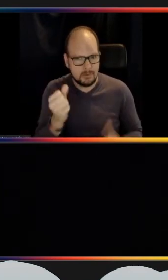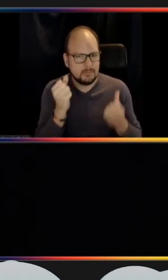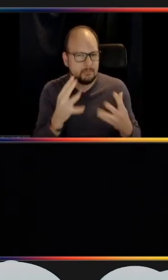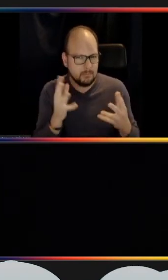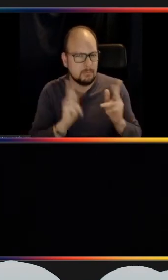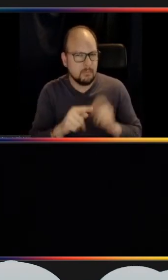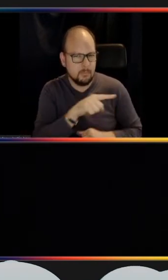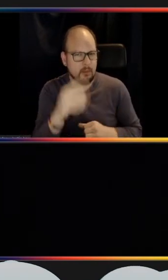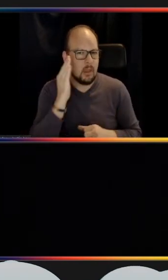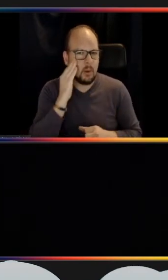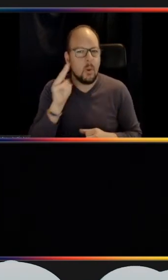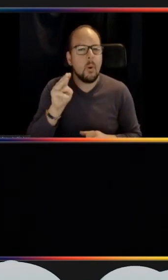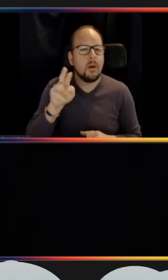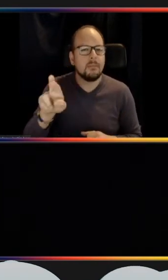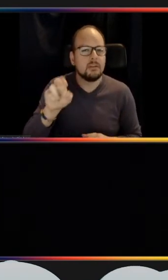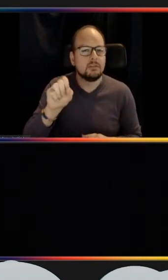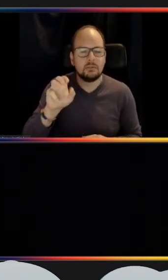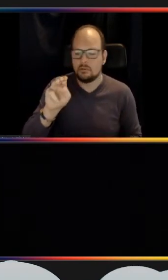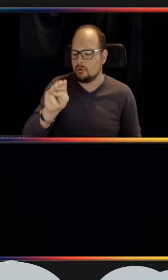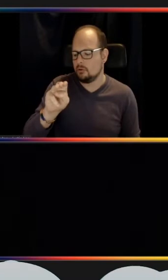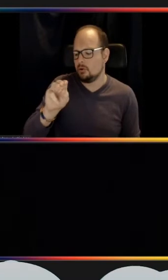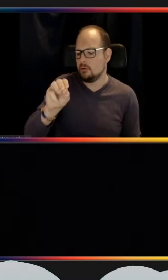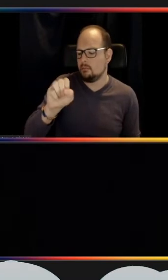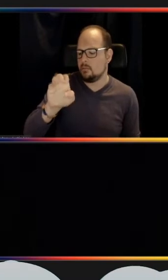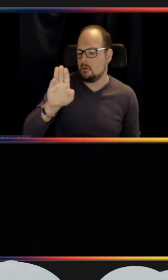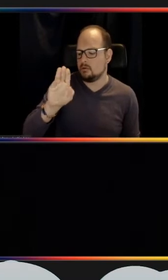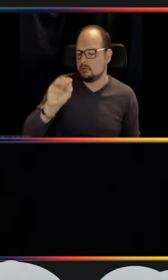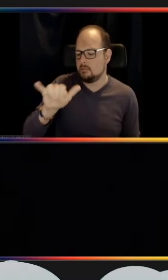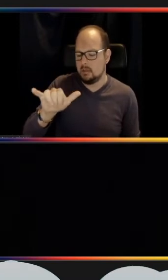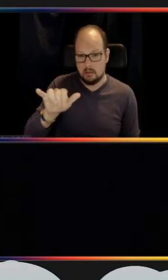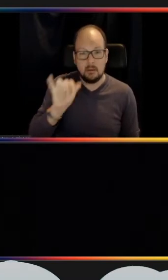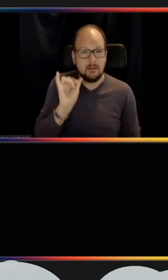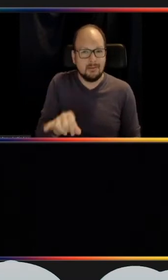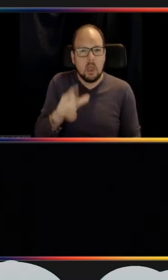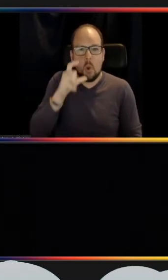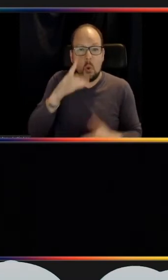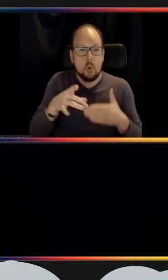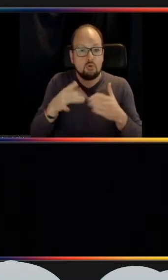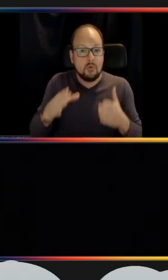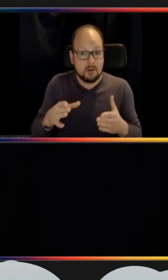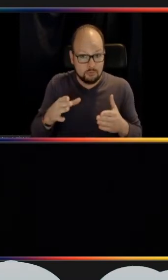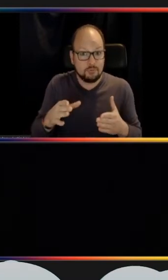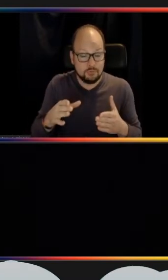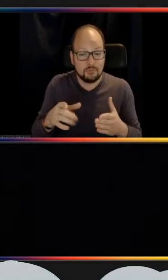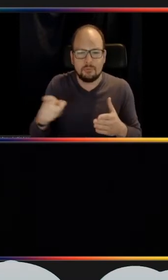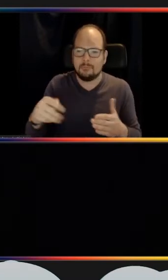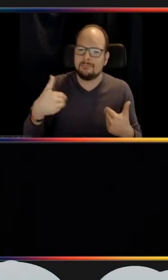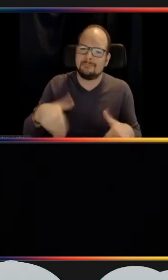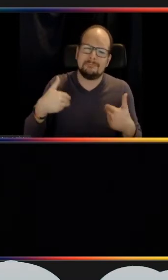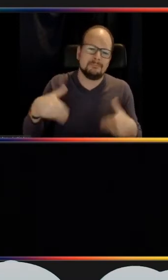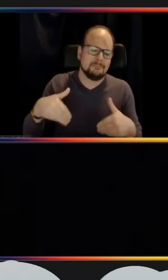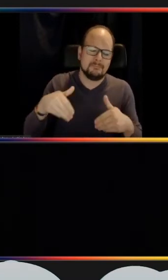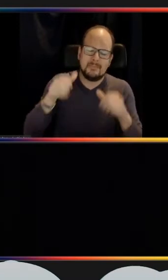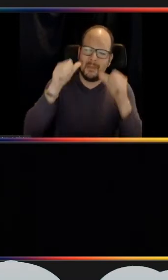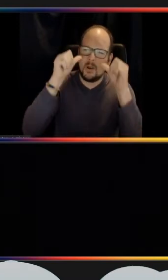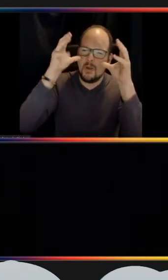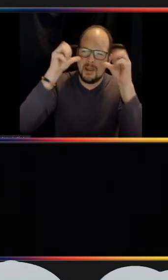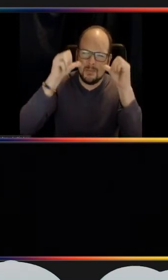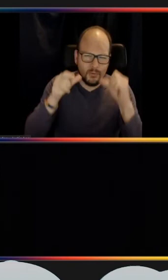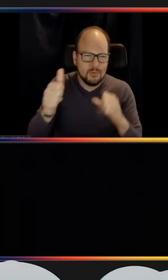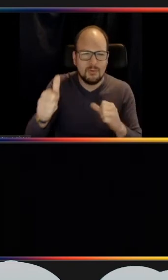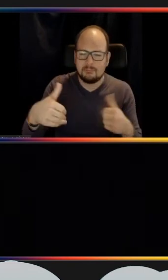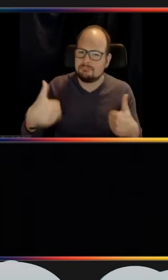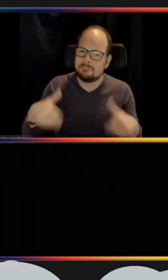Mosby, directs a lot of our episodes. He is an incredible director, but he's still a genius and like